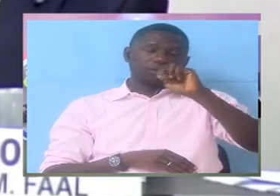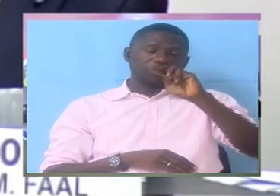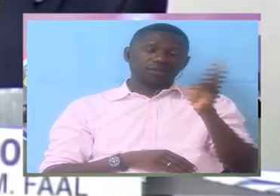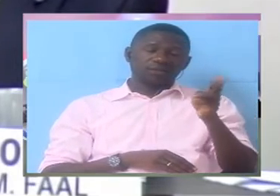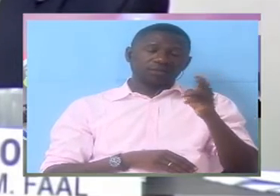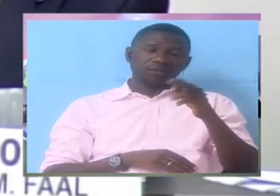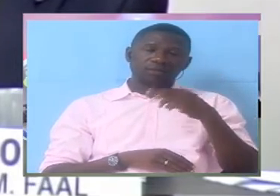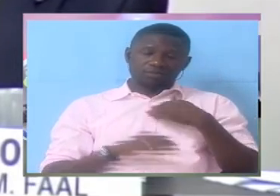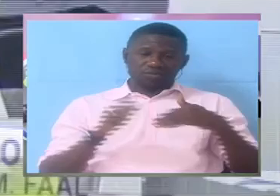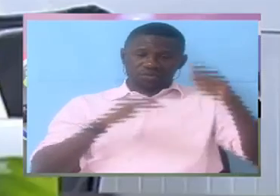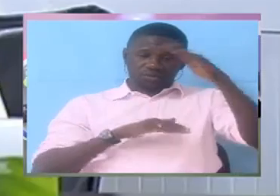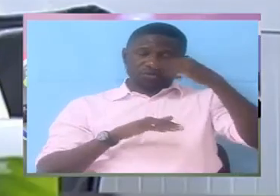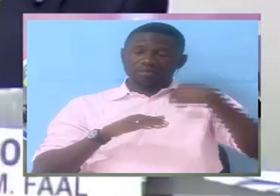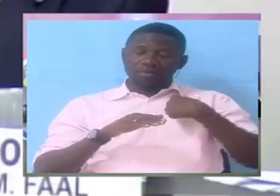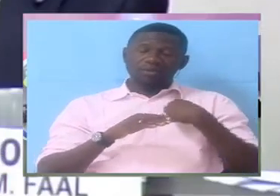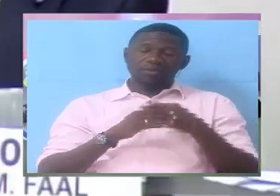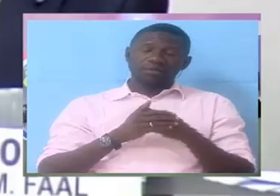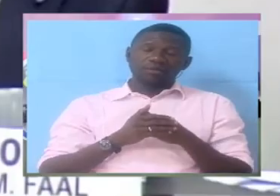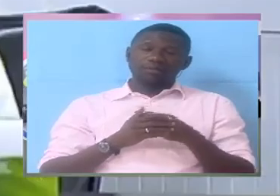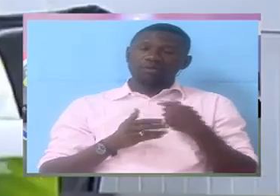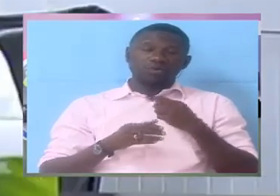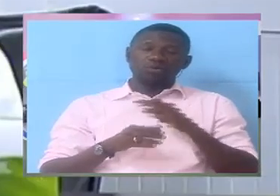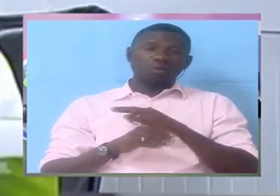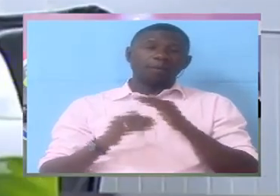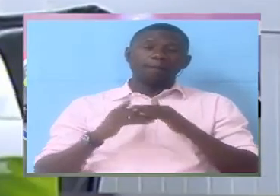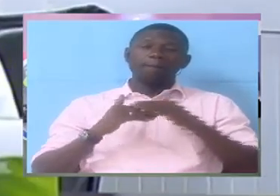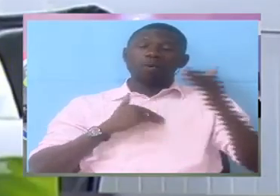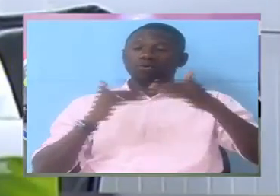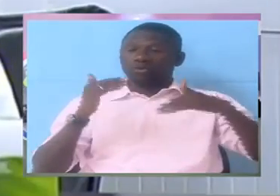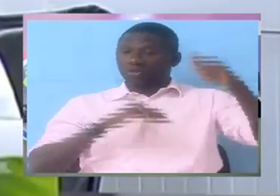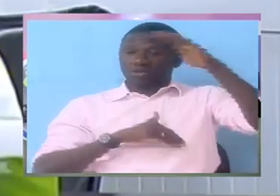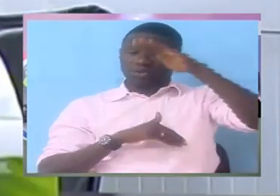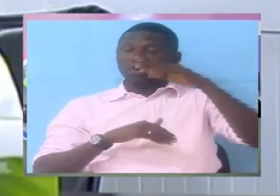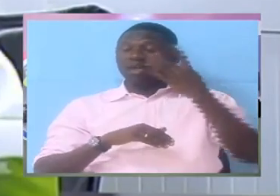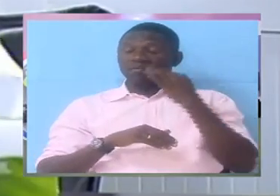senior, even whereas I am part of the panel.